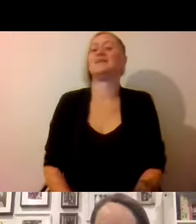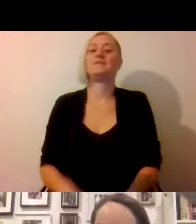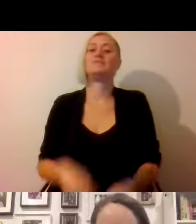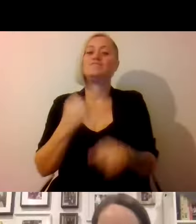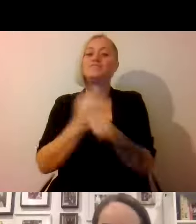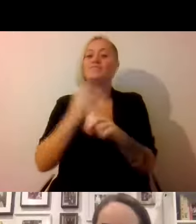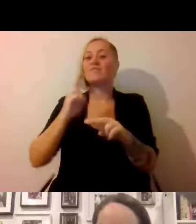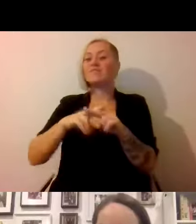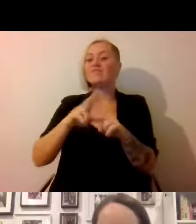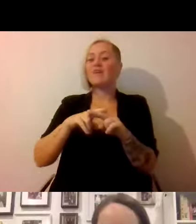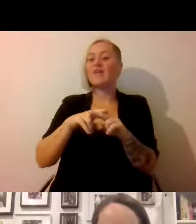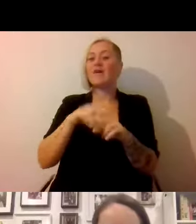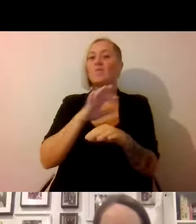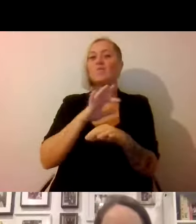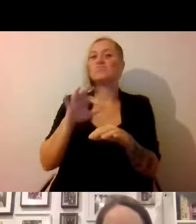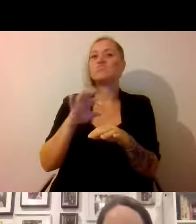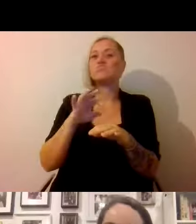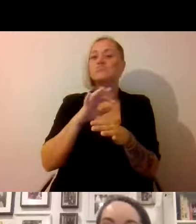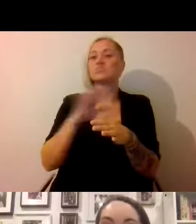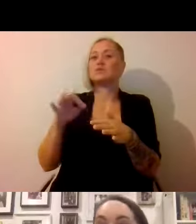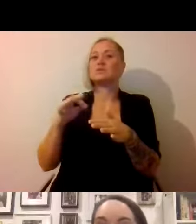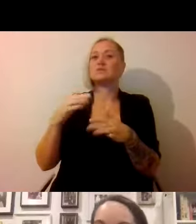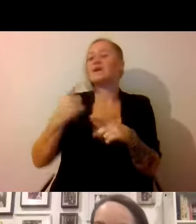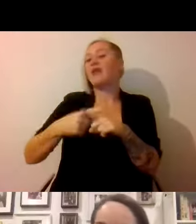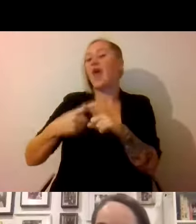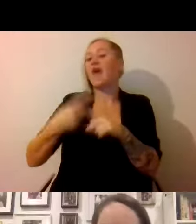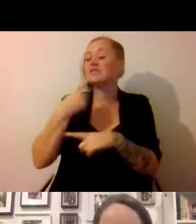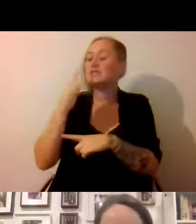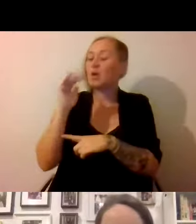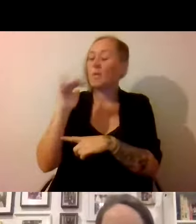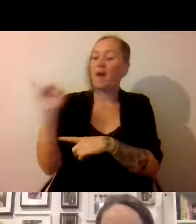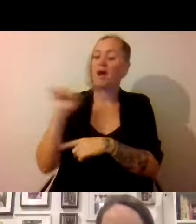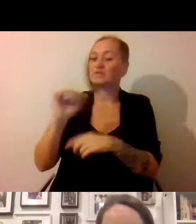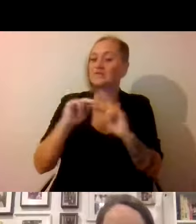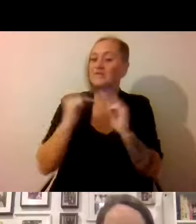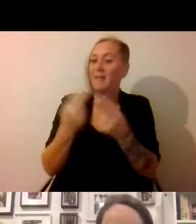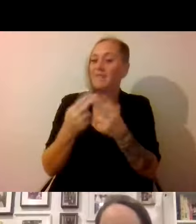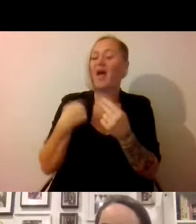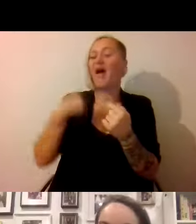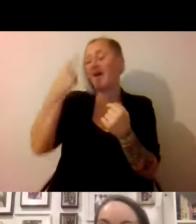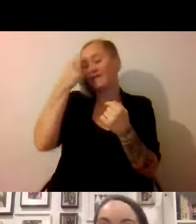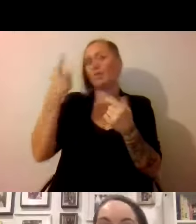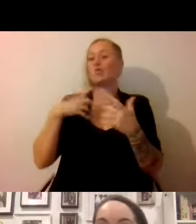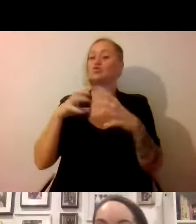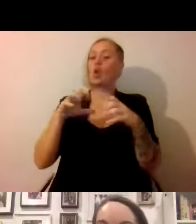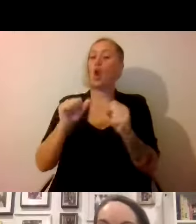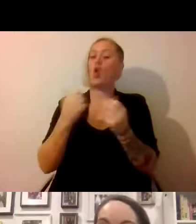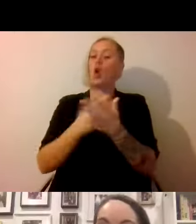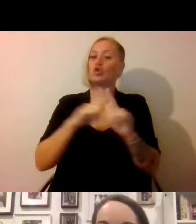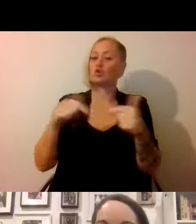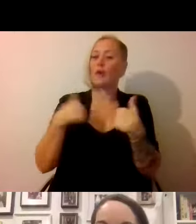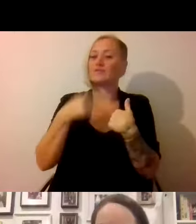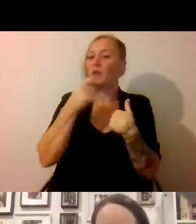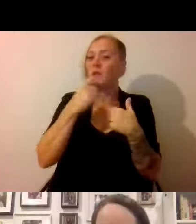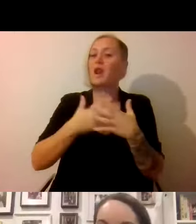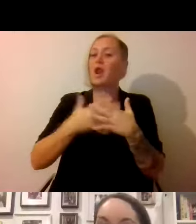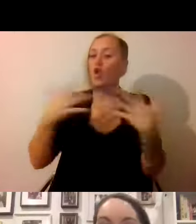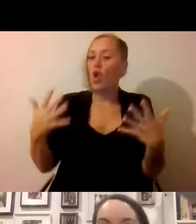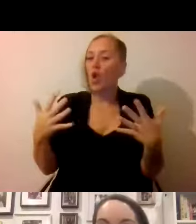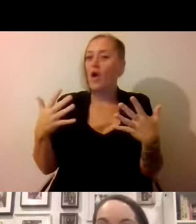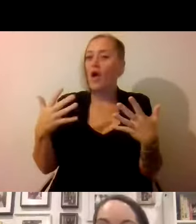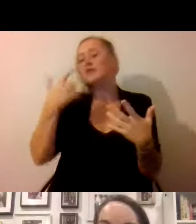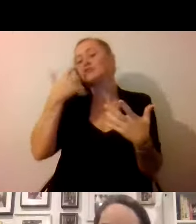goodbye to his family. I like to think he was holding on to us just that little bit longer, savouring those last embraces and tidbits